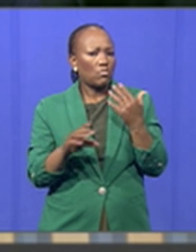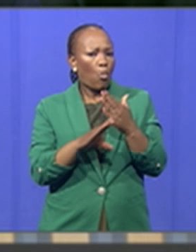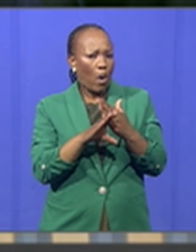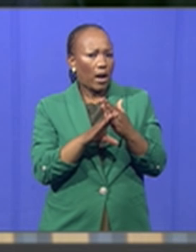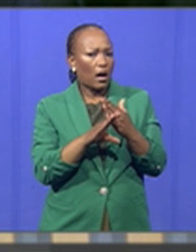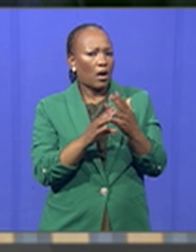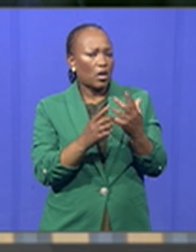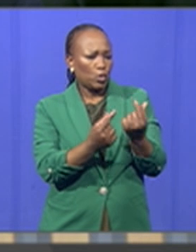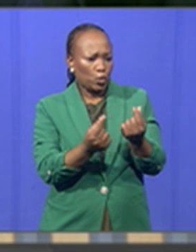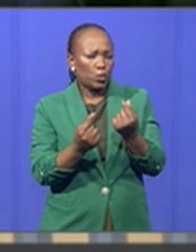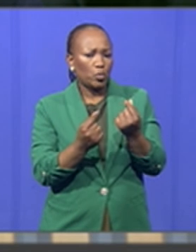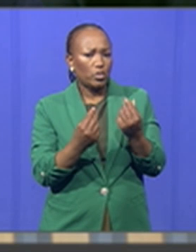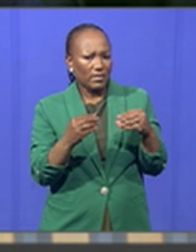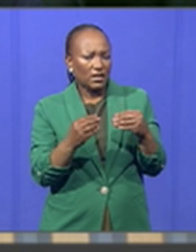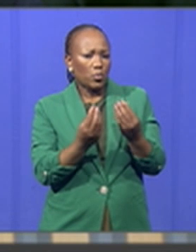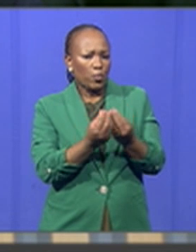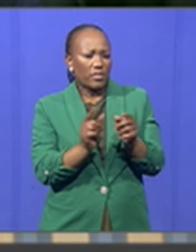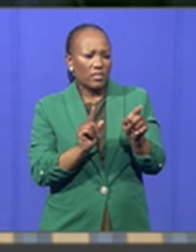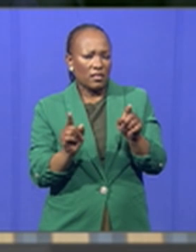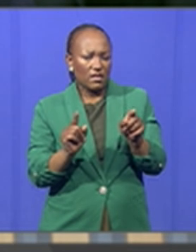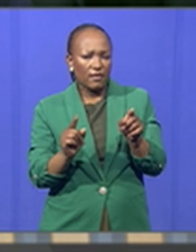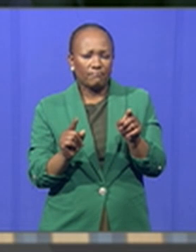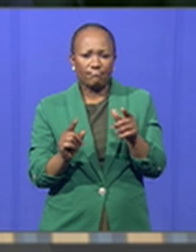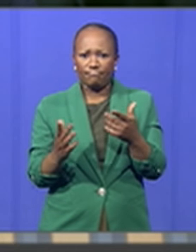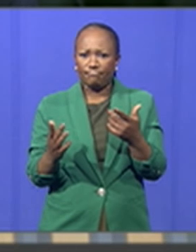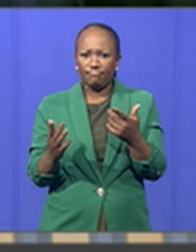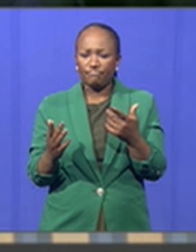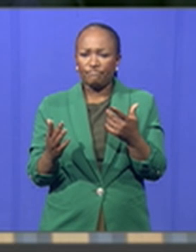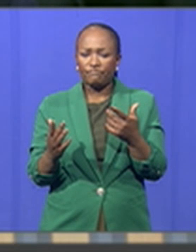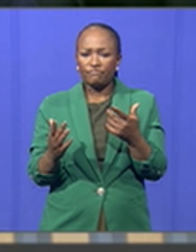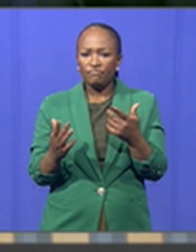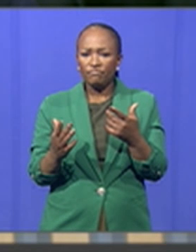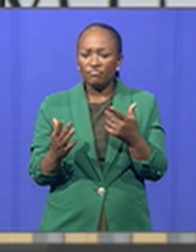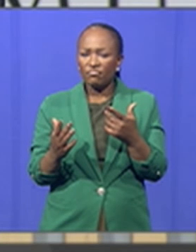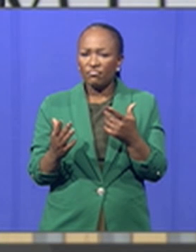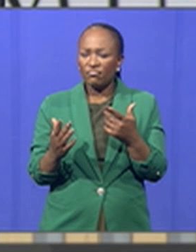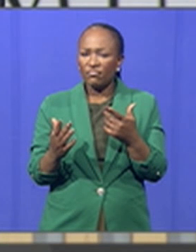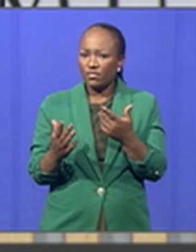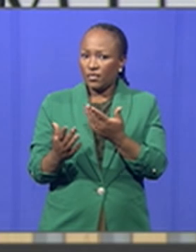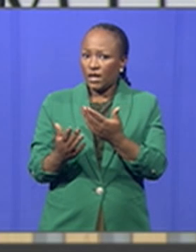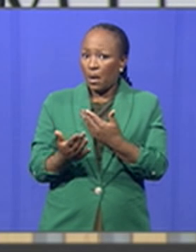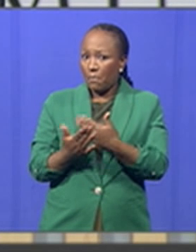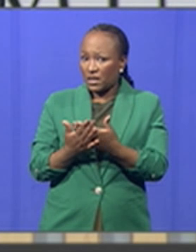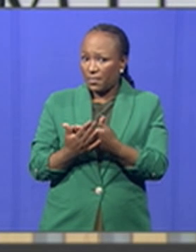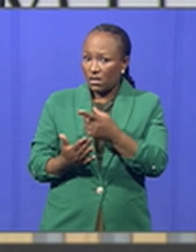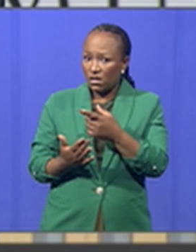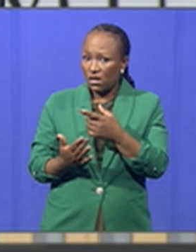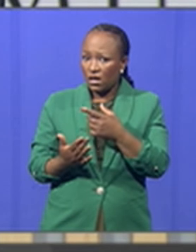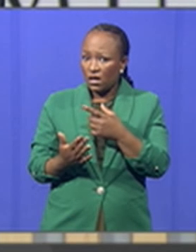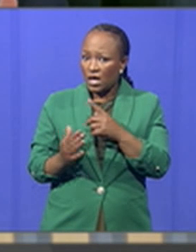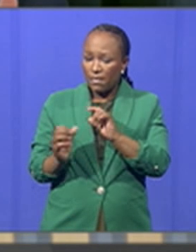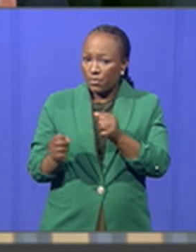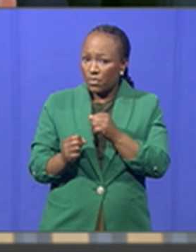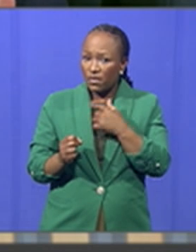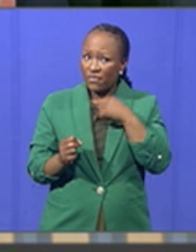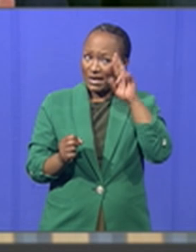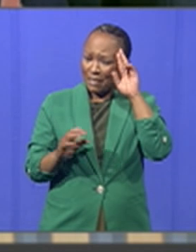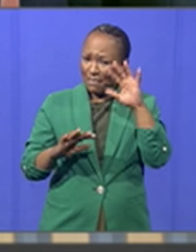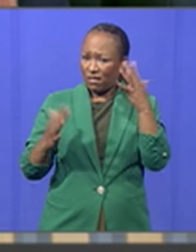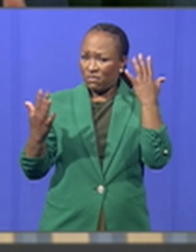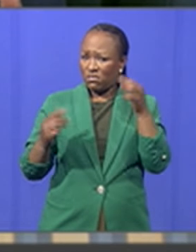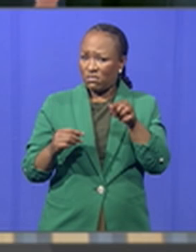them. There is no plausible scenario where you have absolutely no recollection. Go sa le